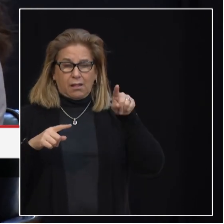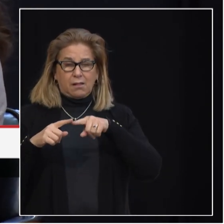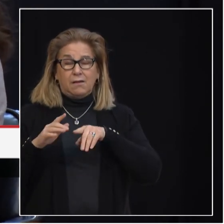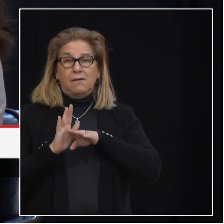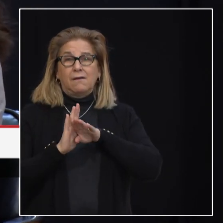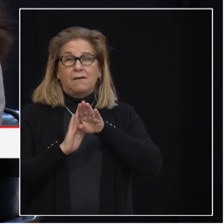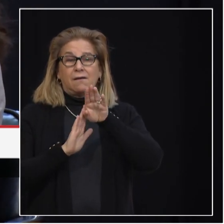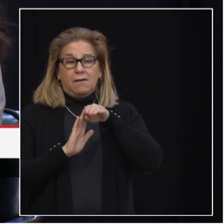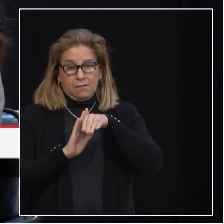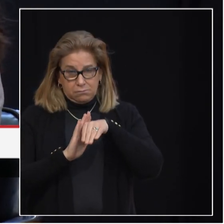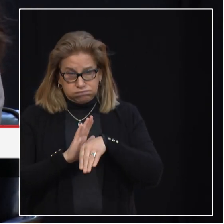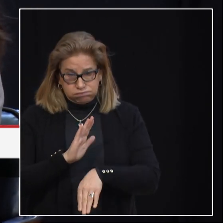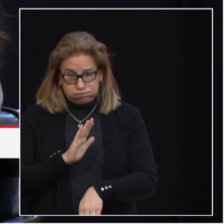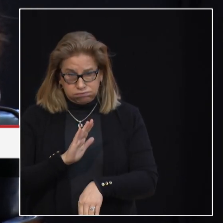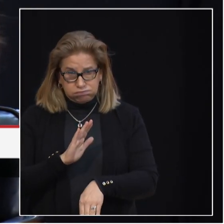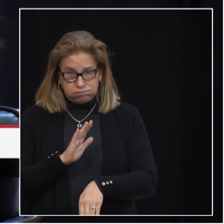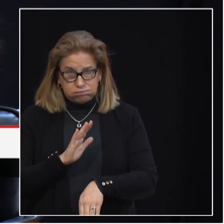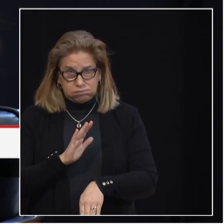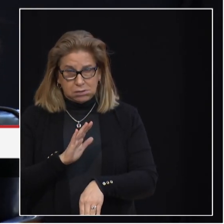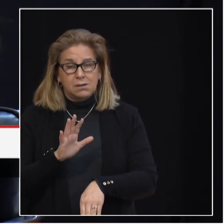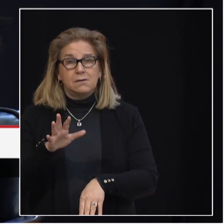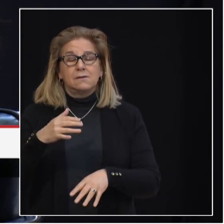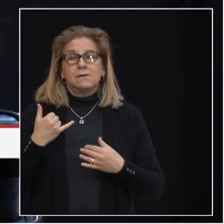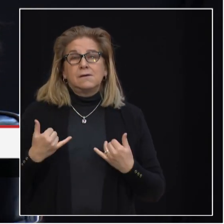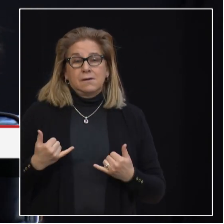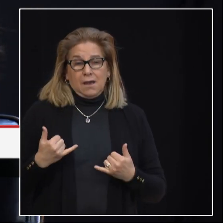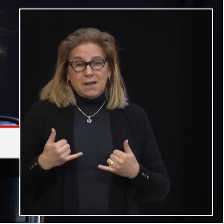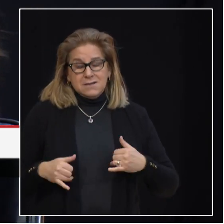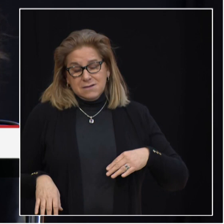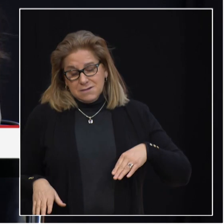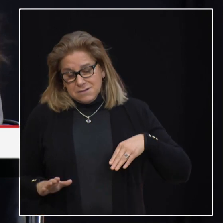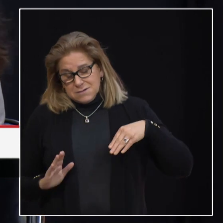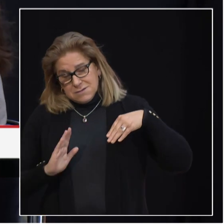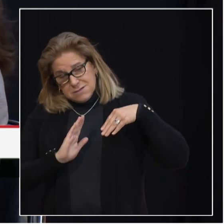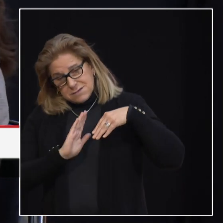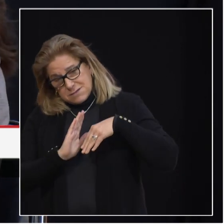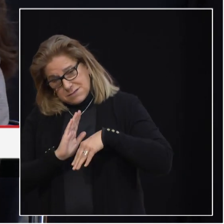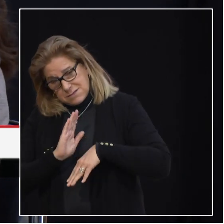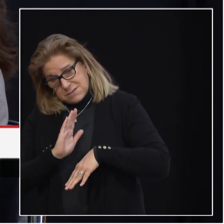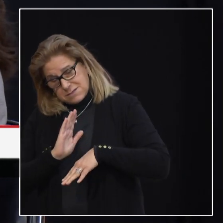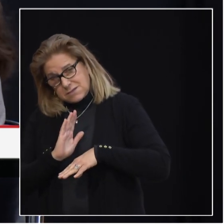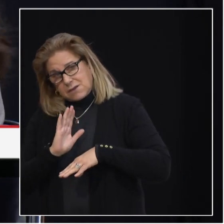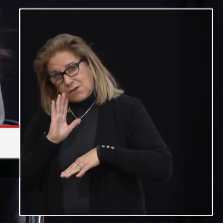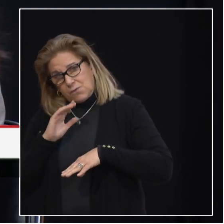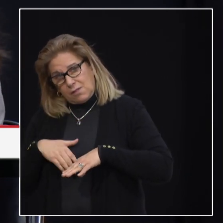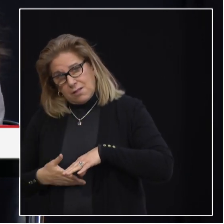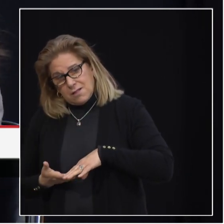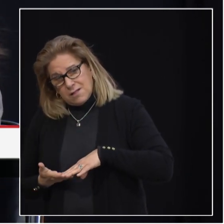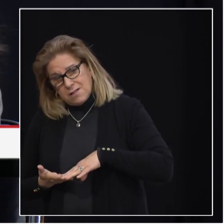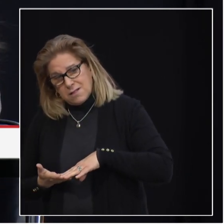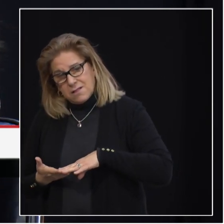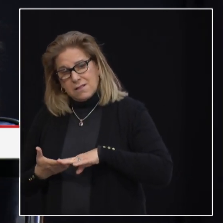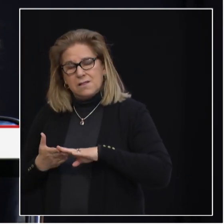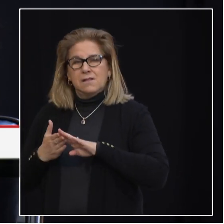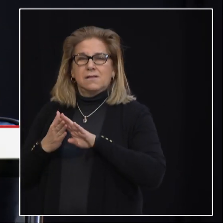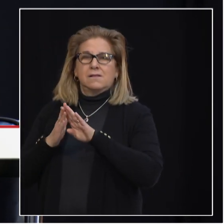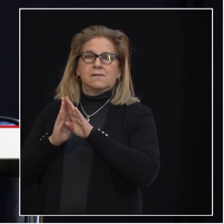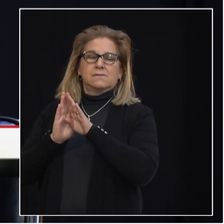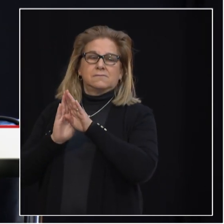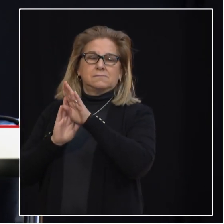of the tough time of things. Whether cyclical, there are some structural changes happening, largely due to the